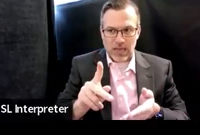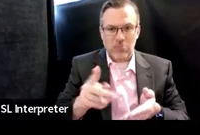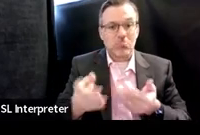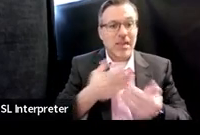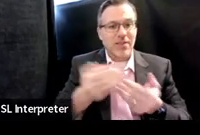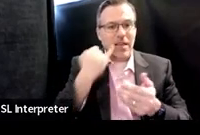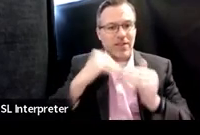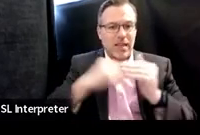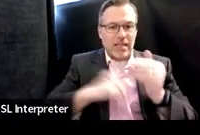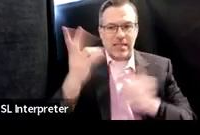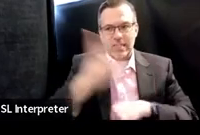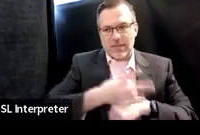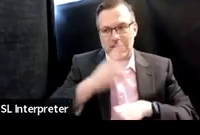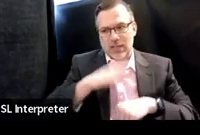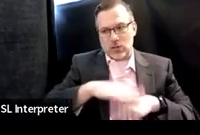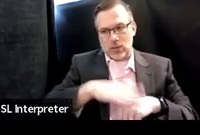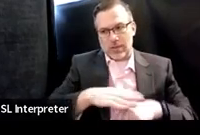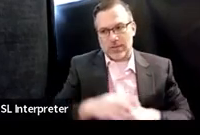notice.